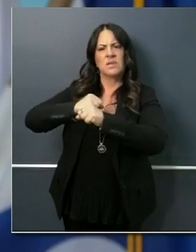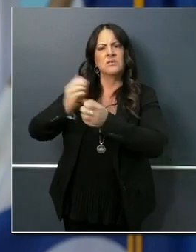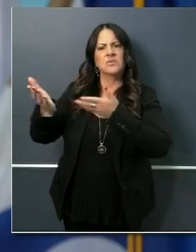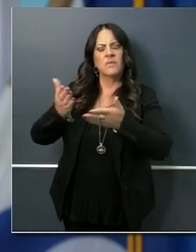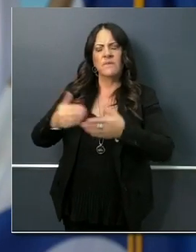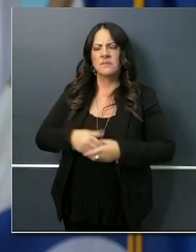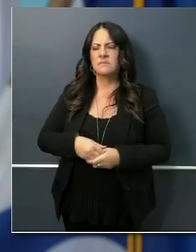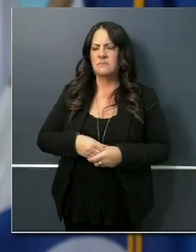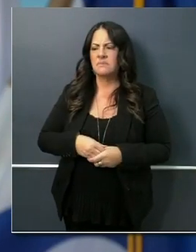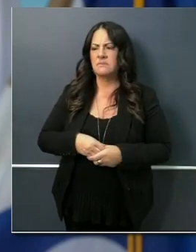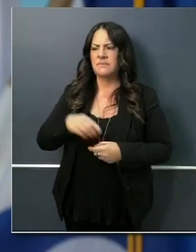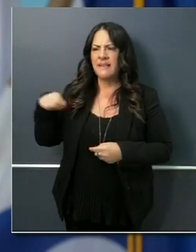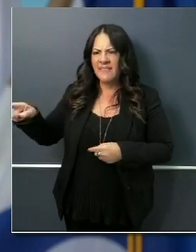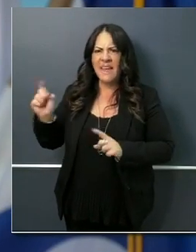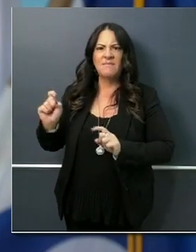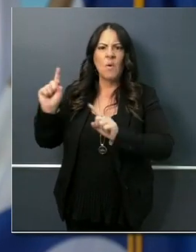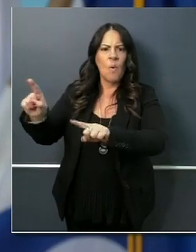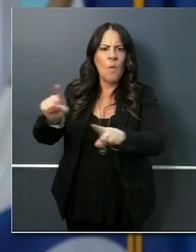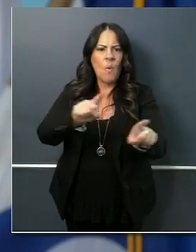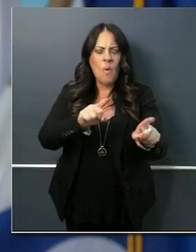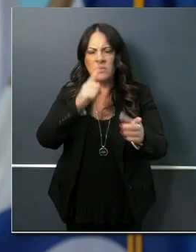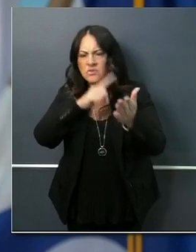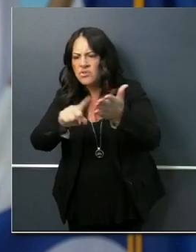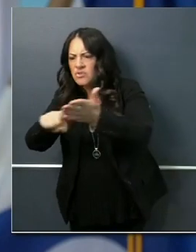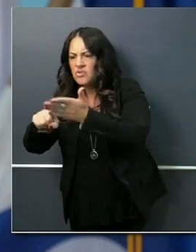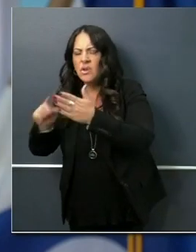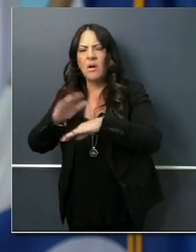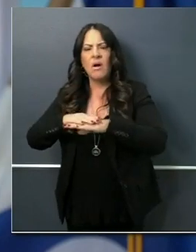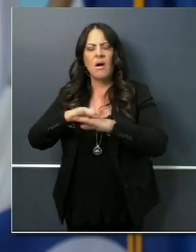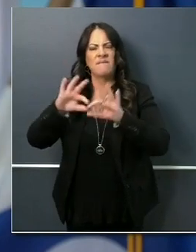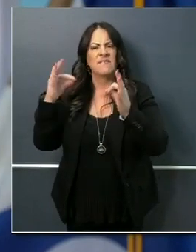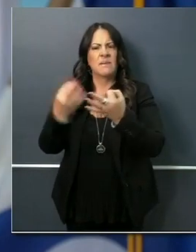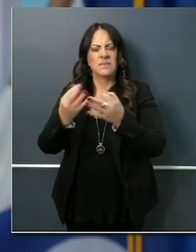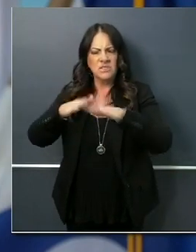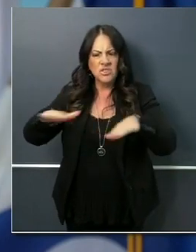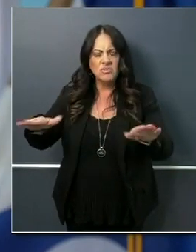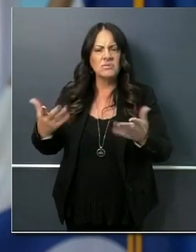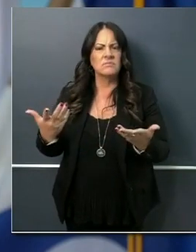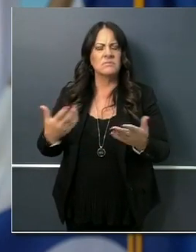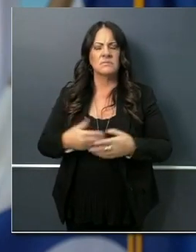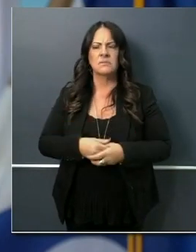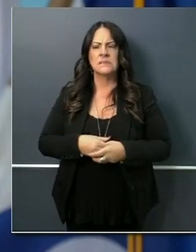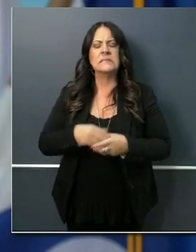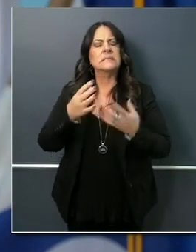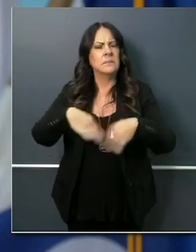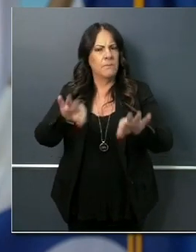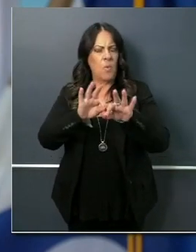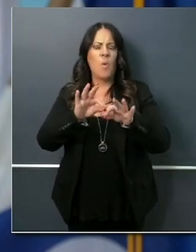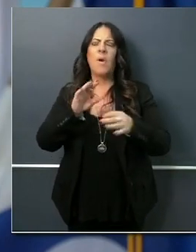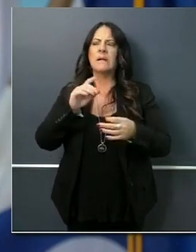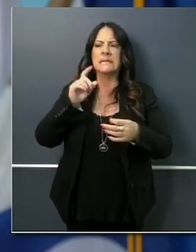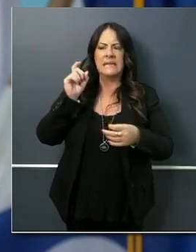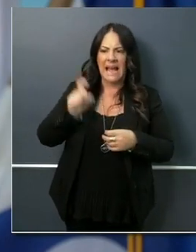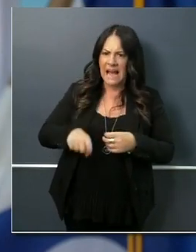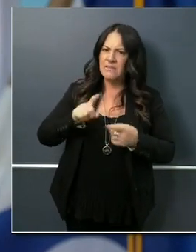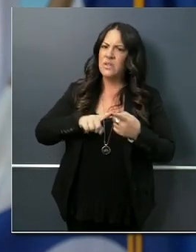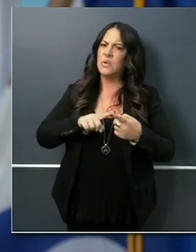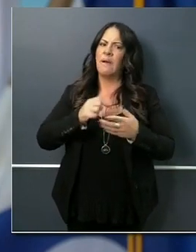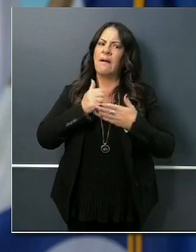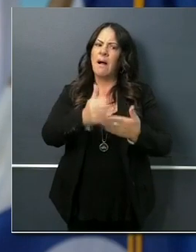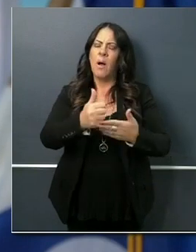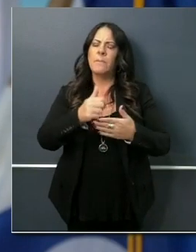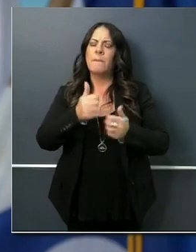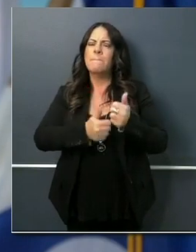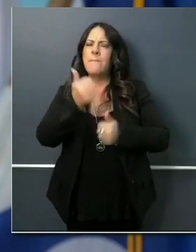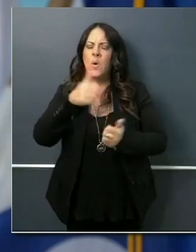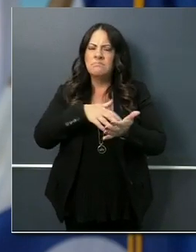casework in real time, in person, that is so important to address vulnerable communities. When the schools are